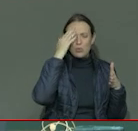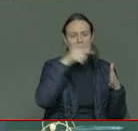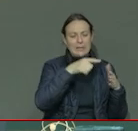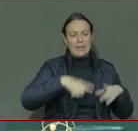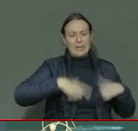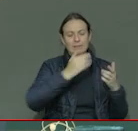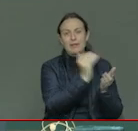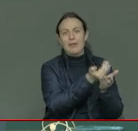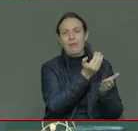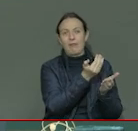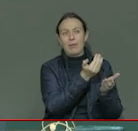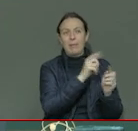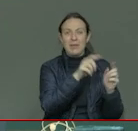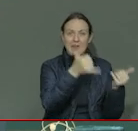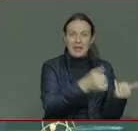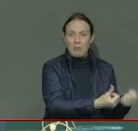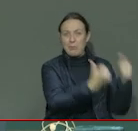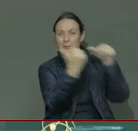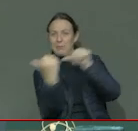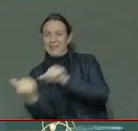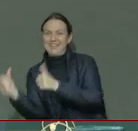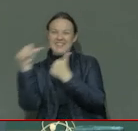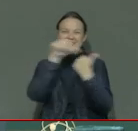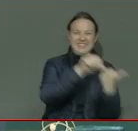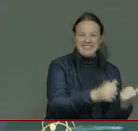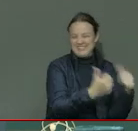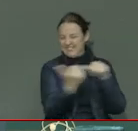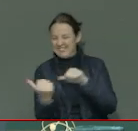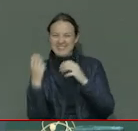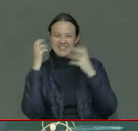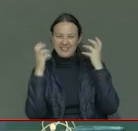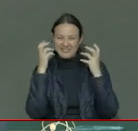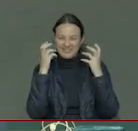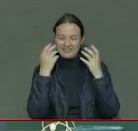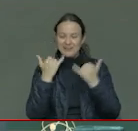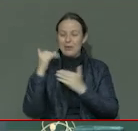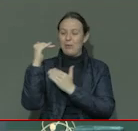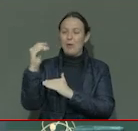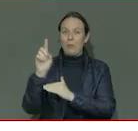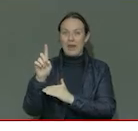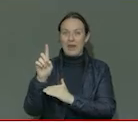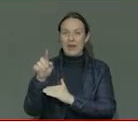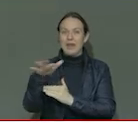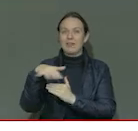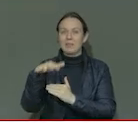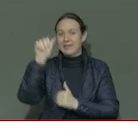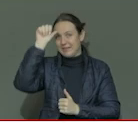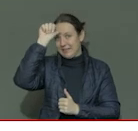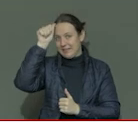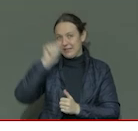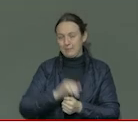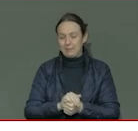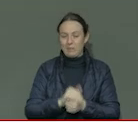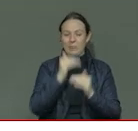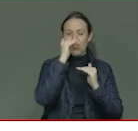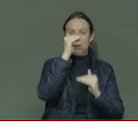back and forth thing is what confuses us. So we're just going to put it into parts. Part 1, India. And then part